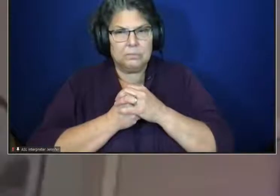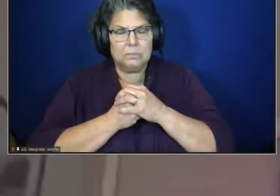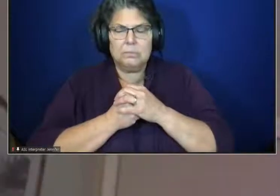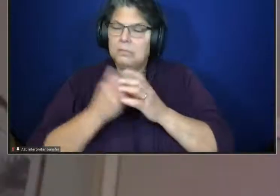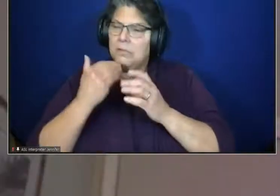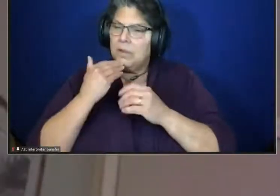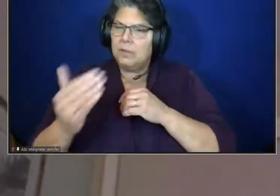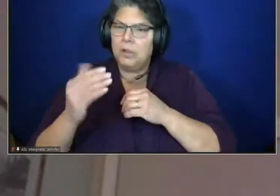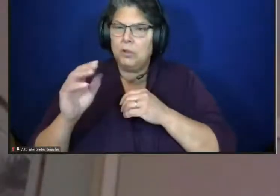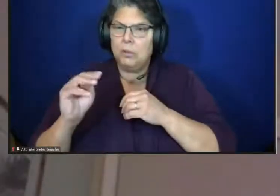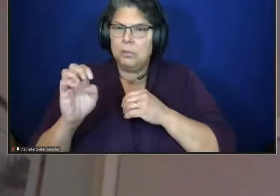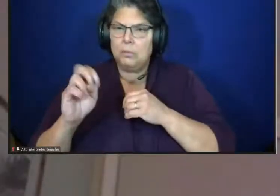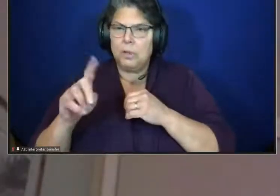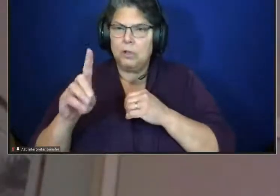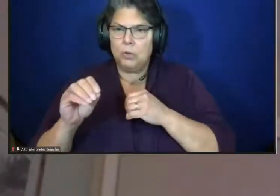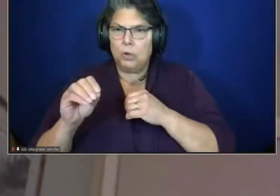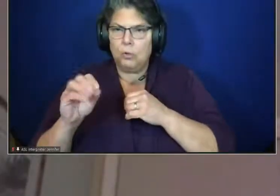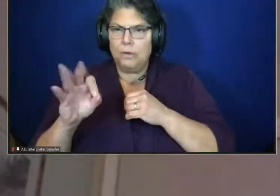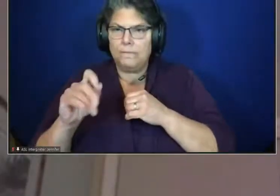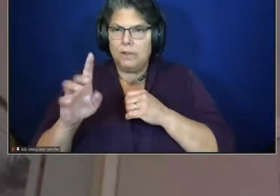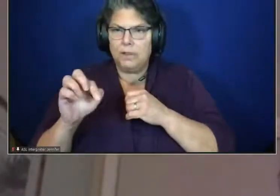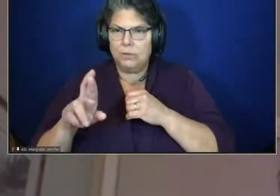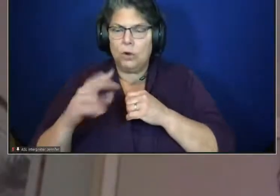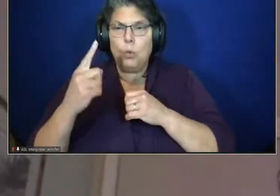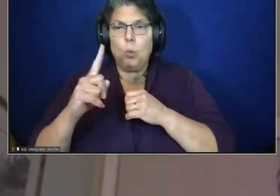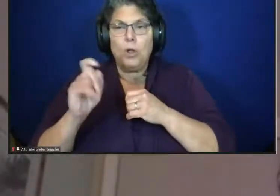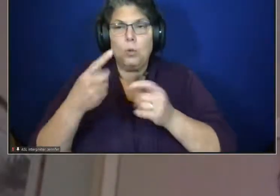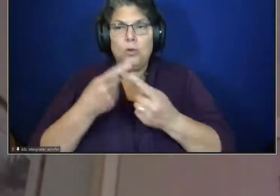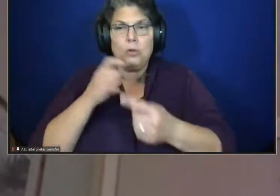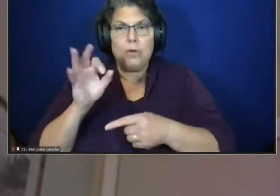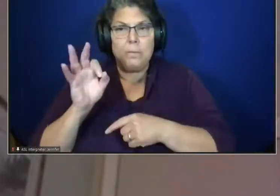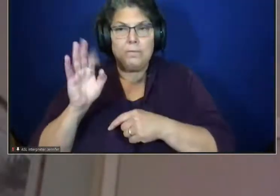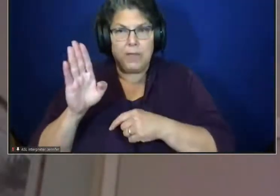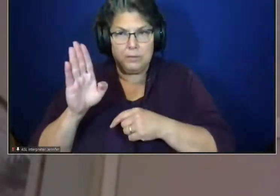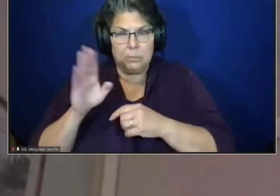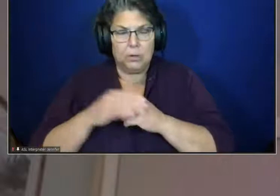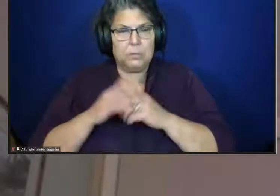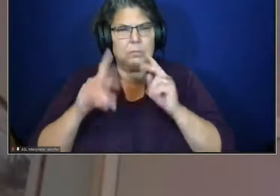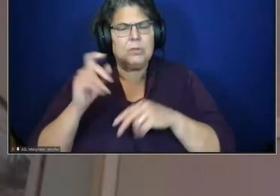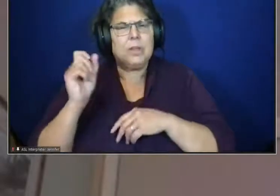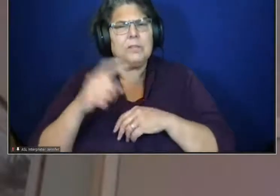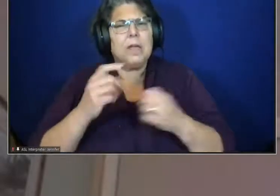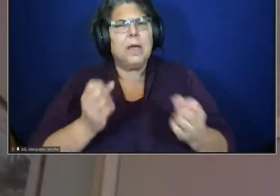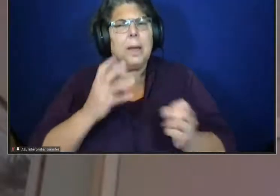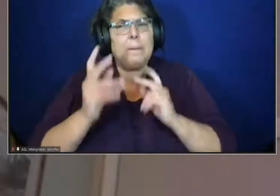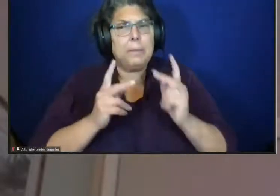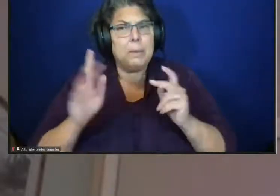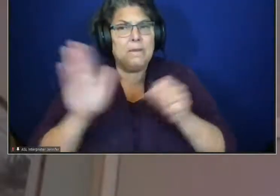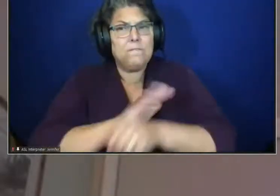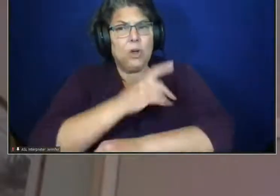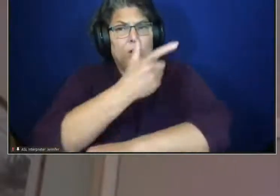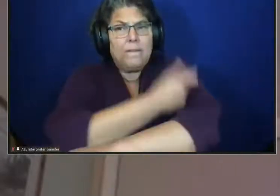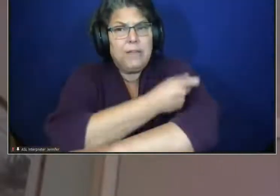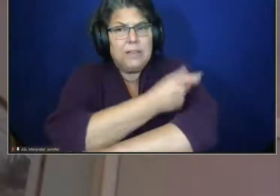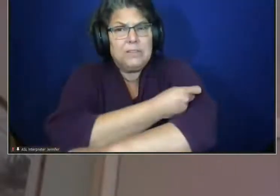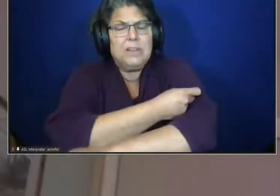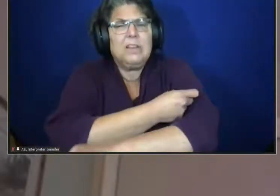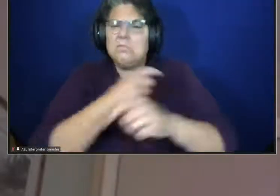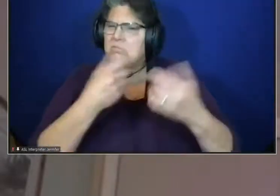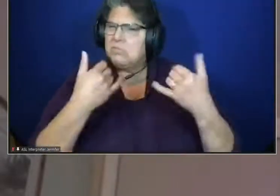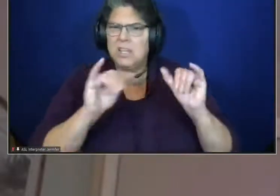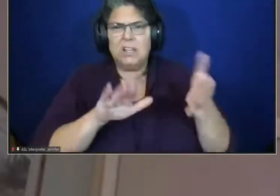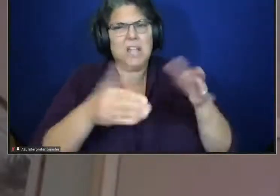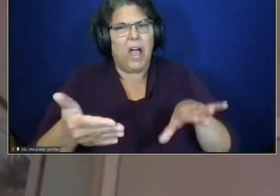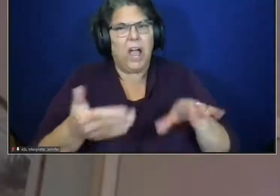Thank you, Mendo Fever. We do have one question from Facebook, and they're wondering how many people who are fully vaccinated have died from